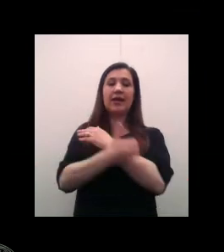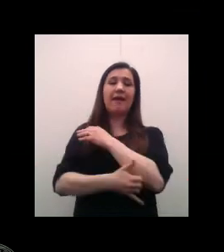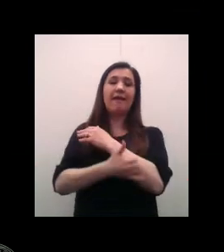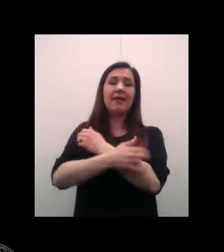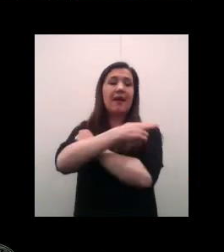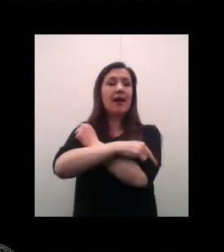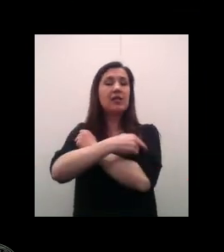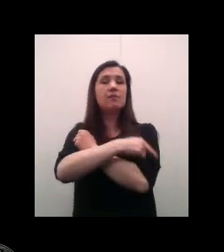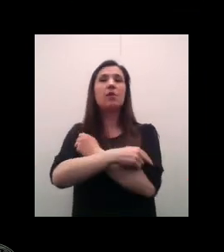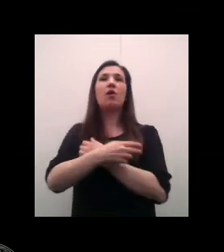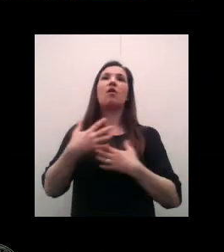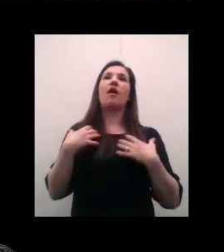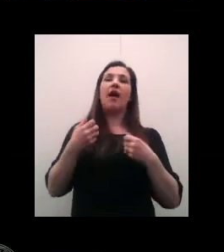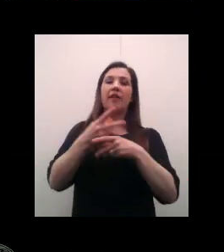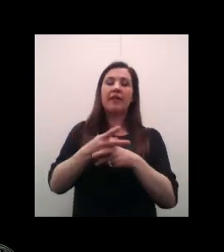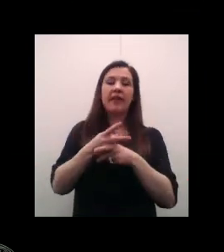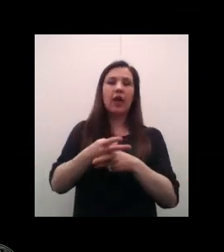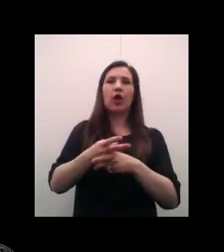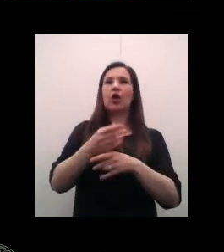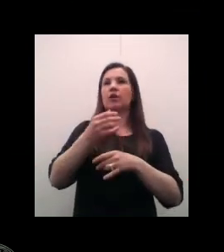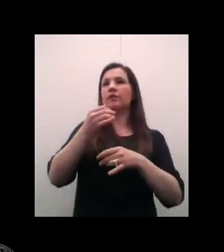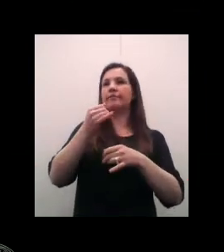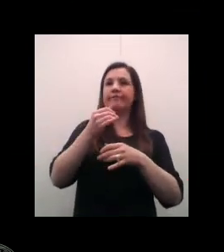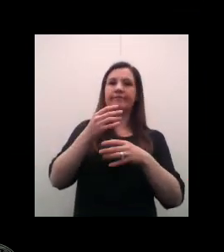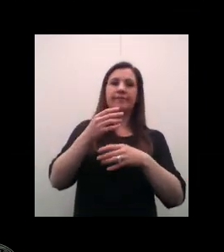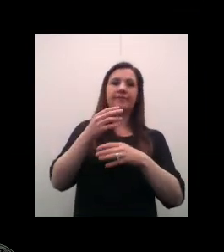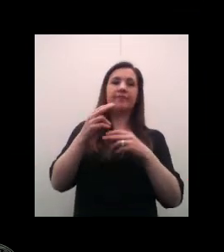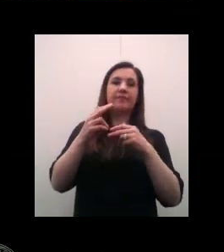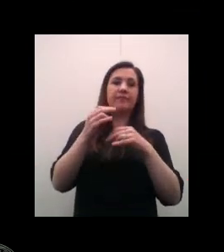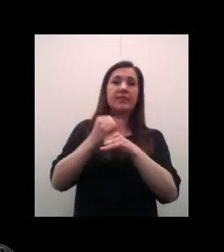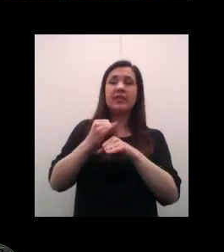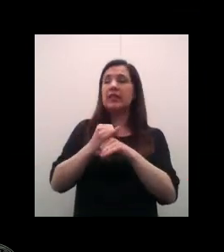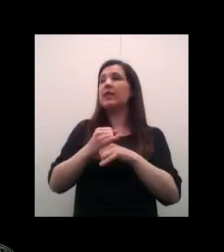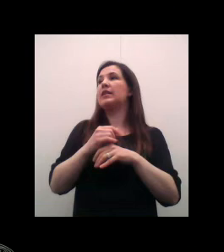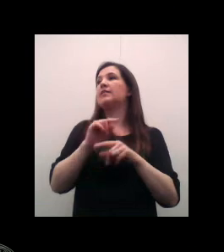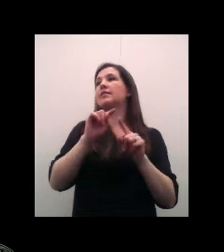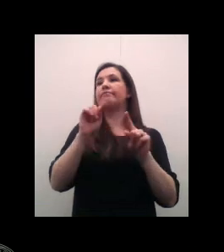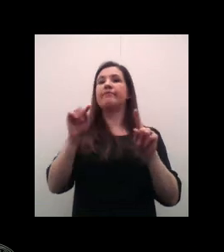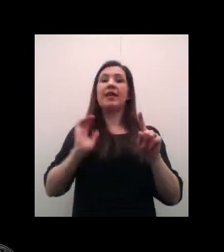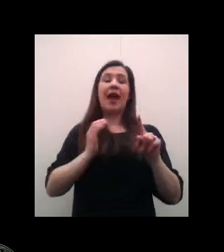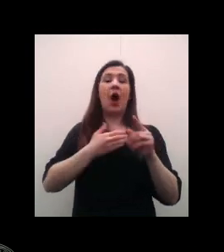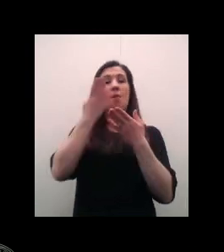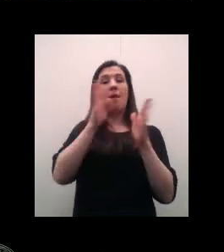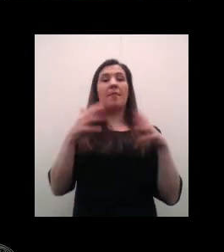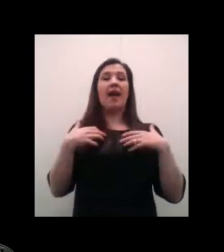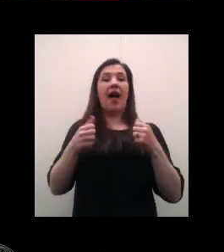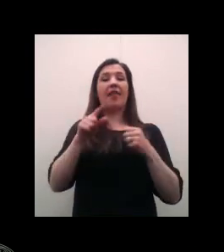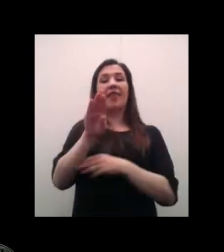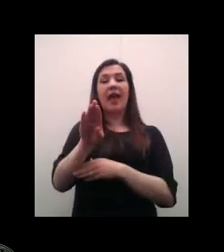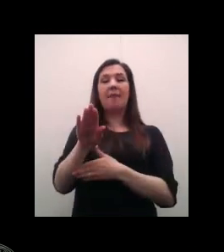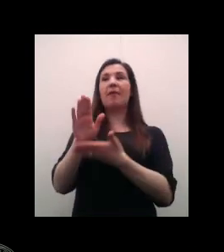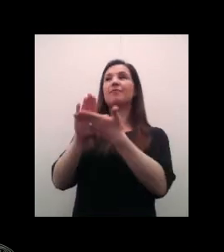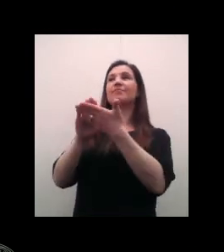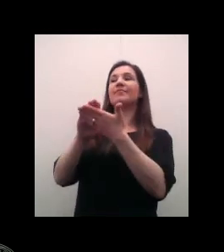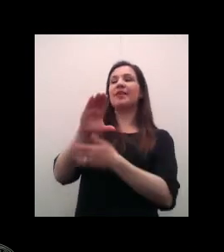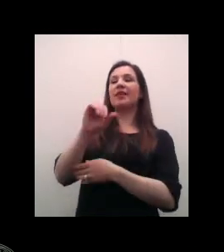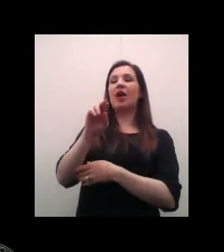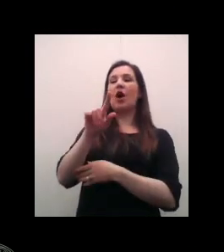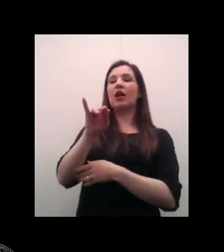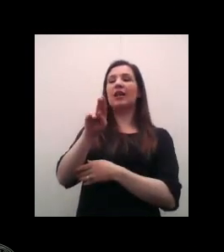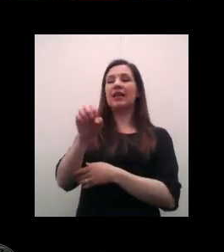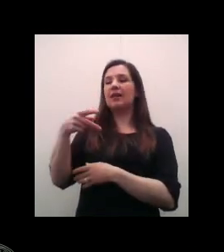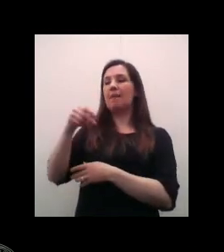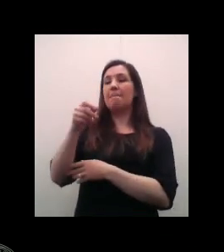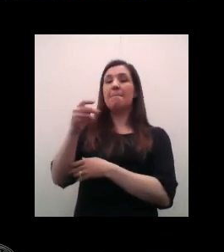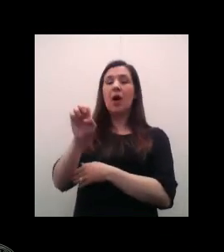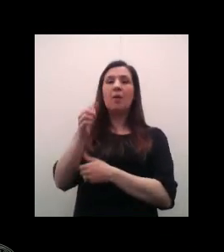healthcare facilities, academic institution, and especially our own public health lab. Just want to give a shout out to Carlene Pope and